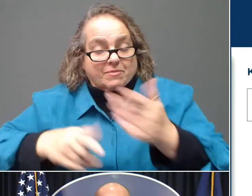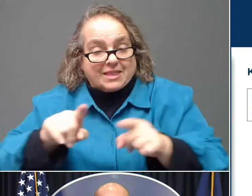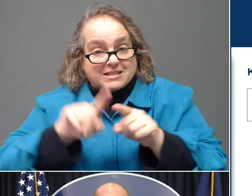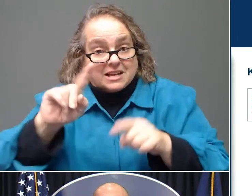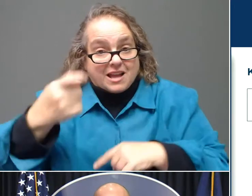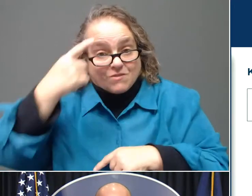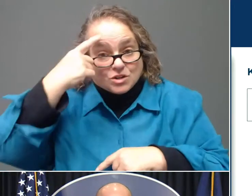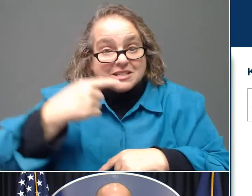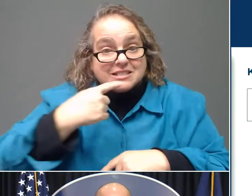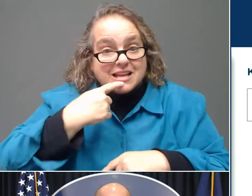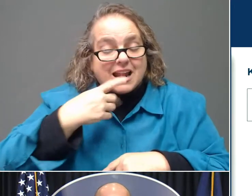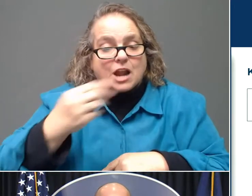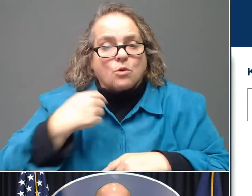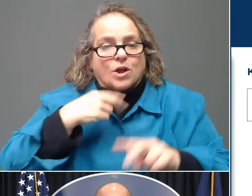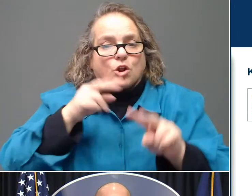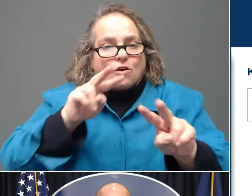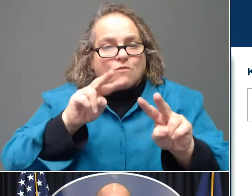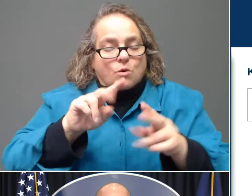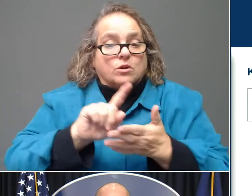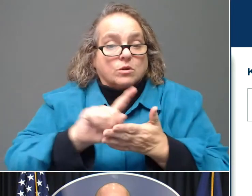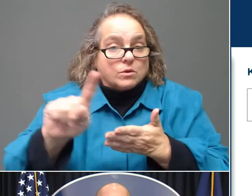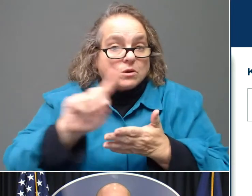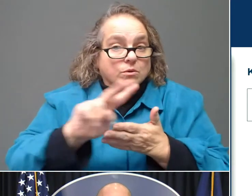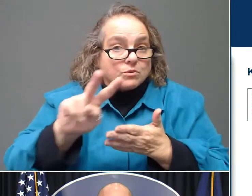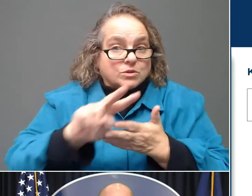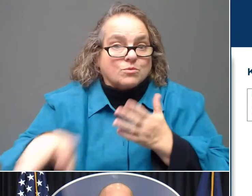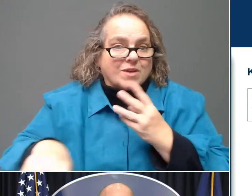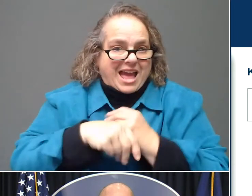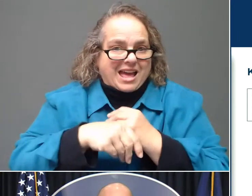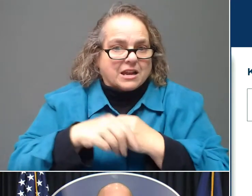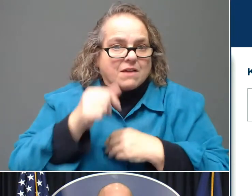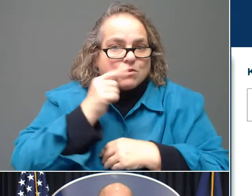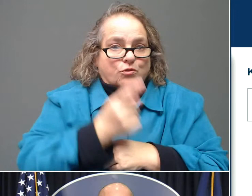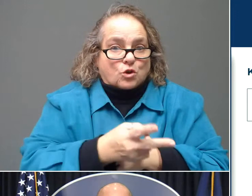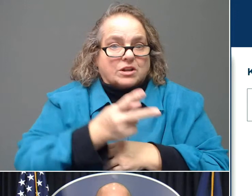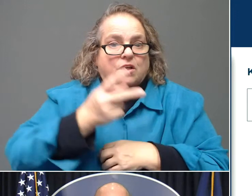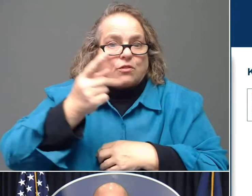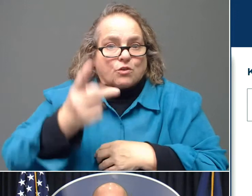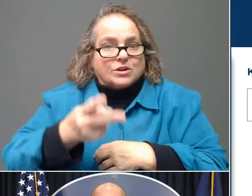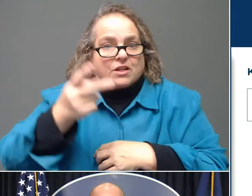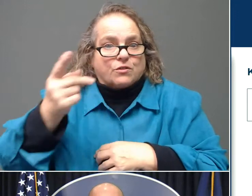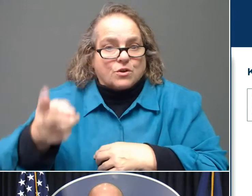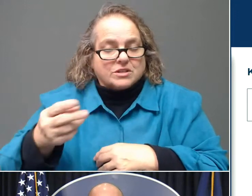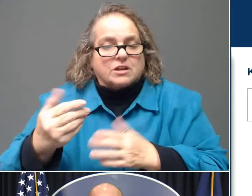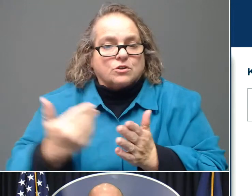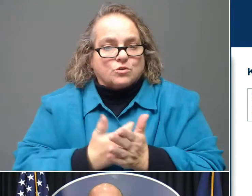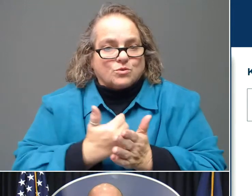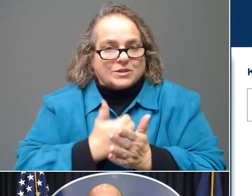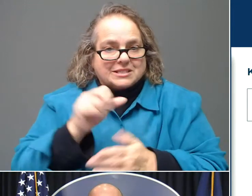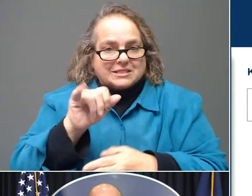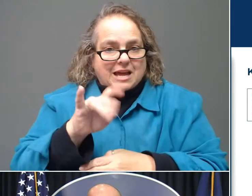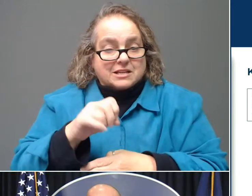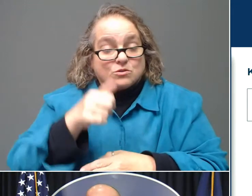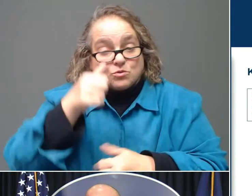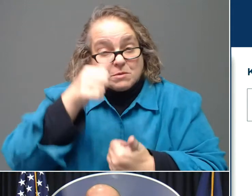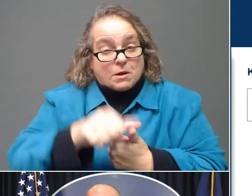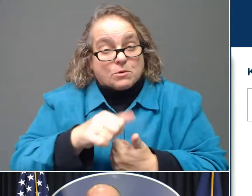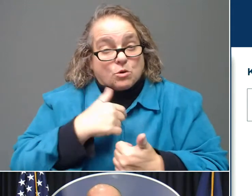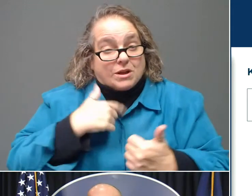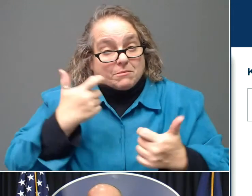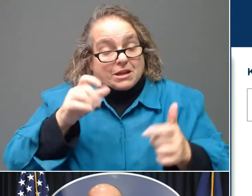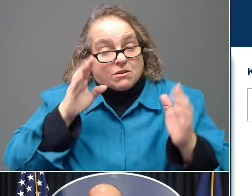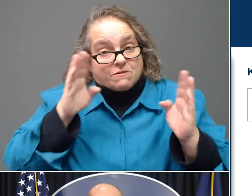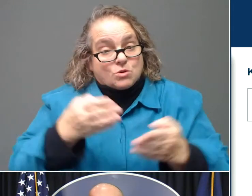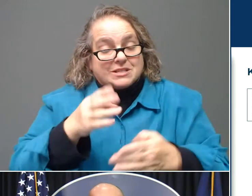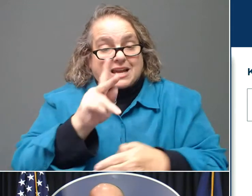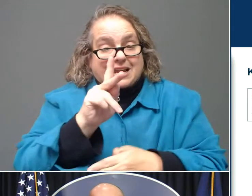weeks ahead to announcing additional sites. Please remember, we've had a big focus on getting K through 12 school personnel vaccinated.